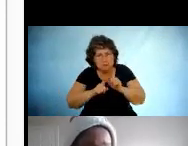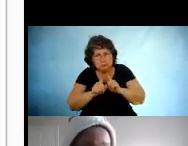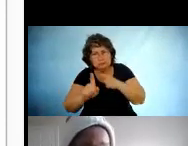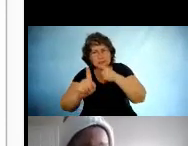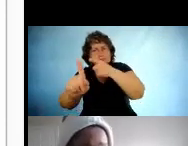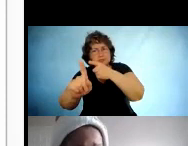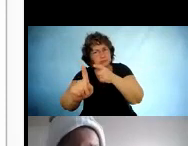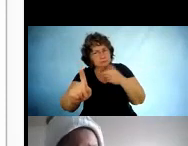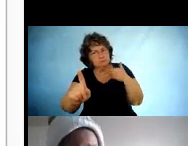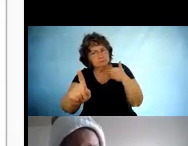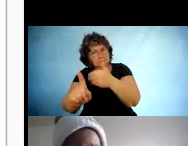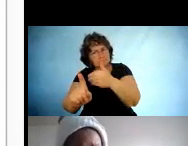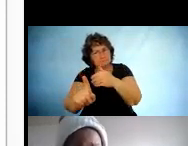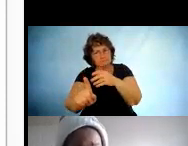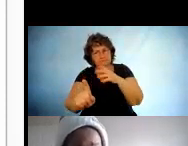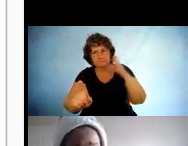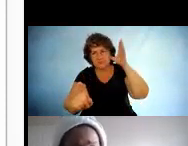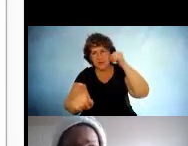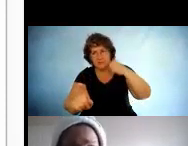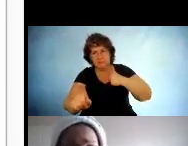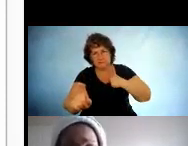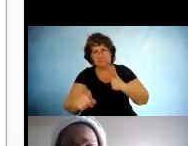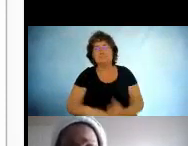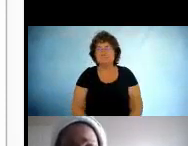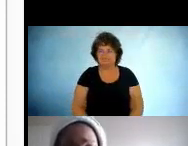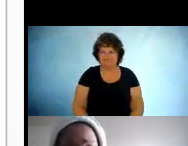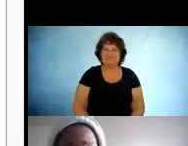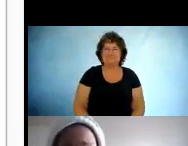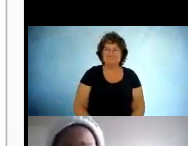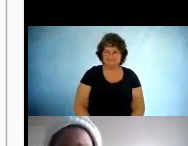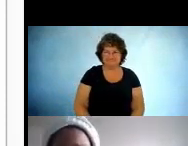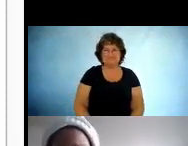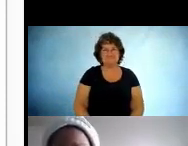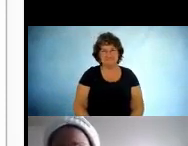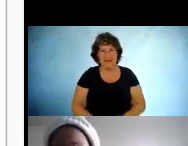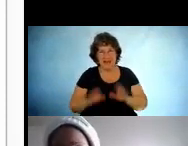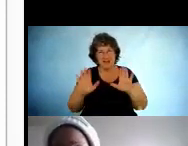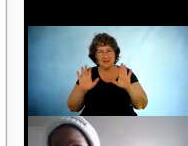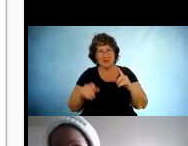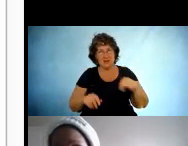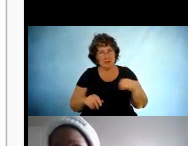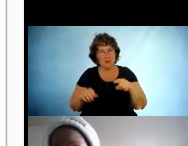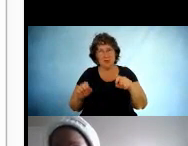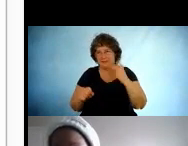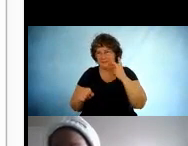Excellent, thank you. You can hear from these young people their tenacity and commitment